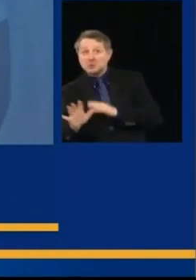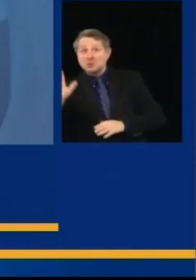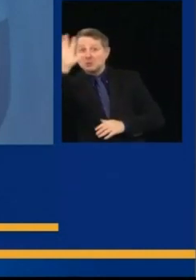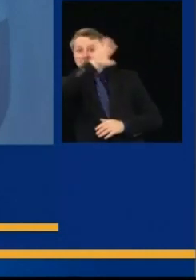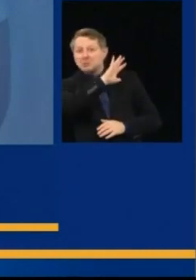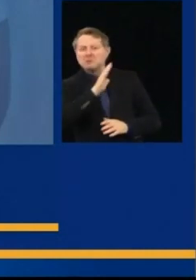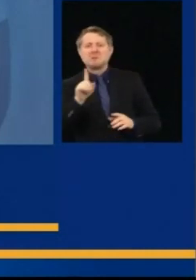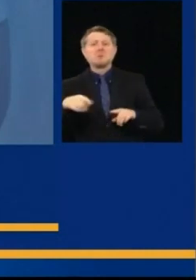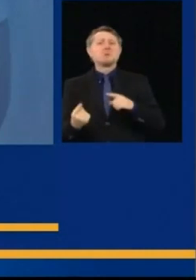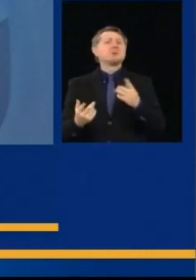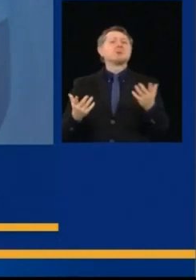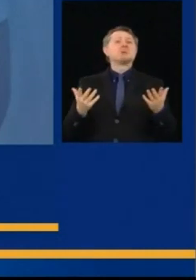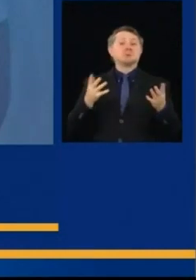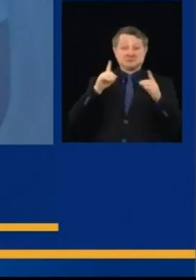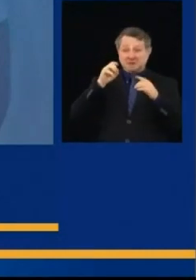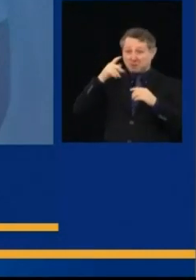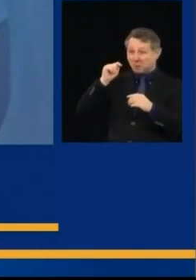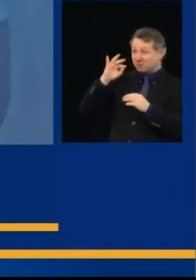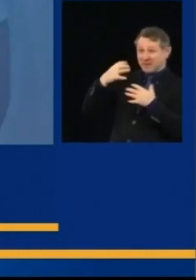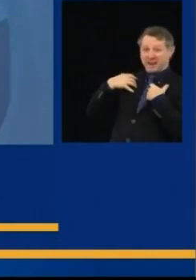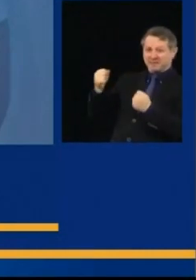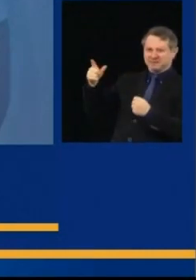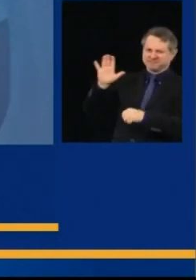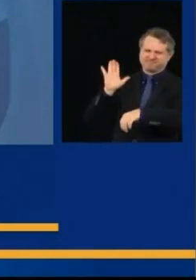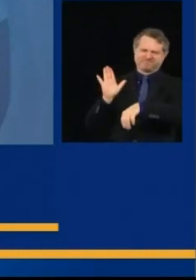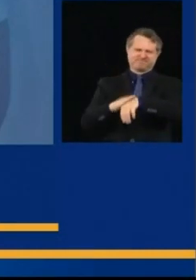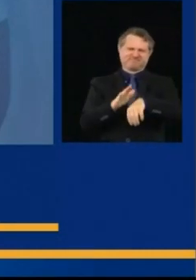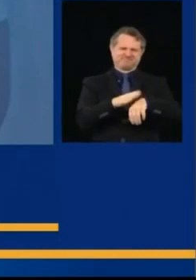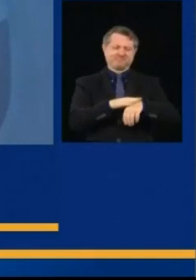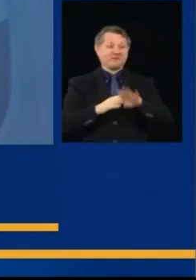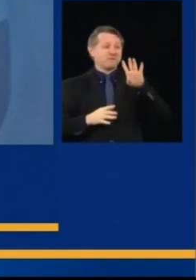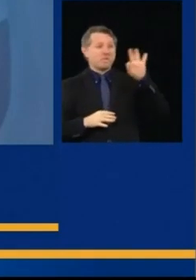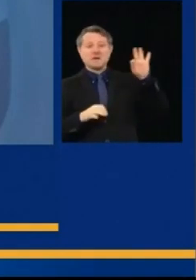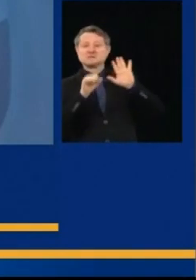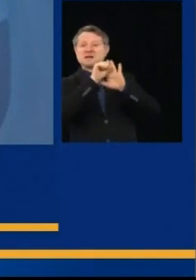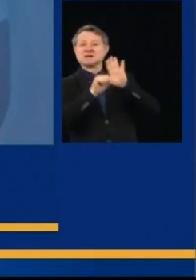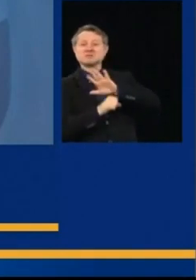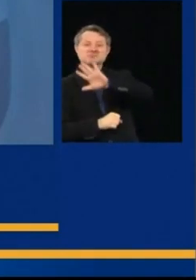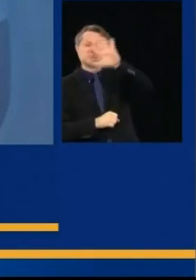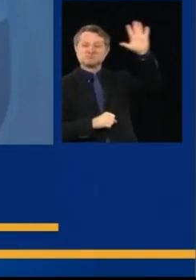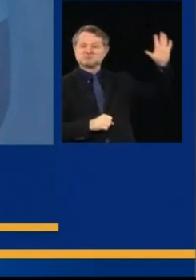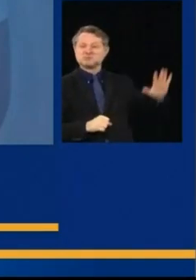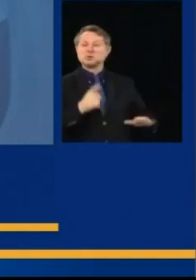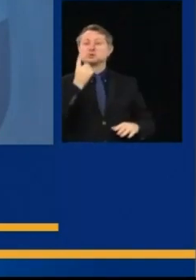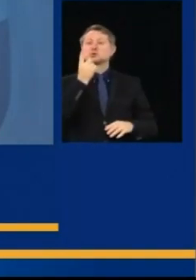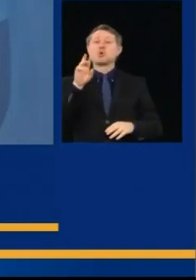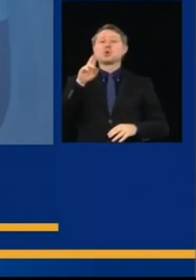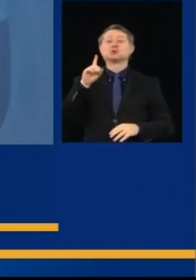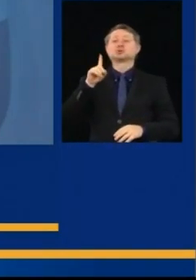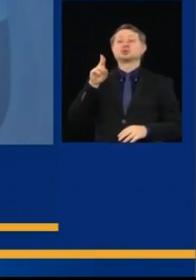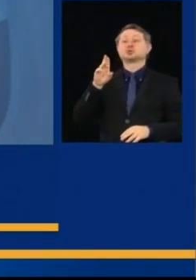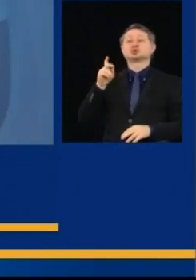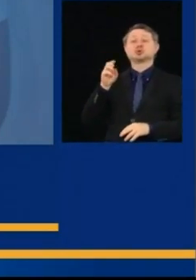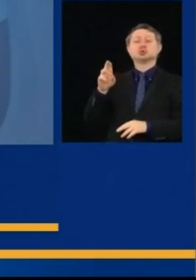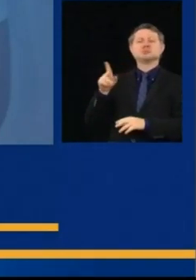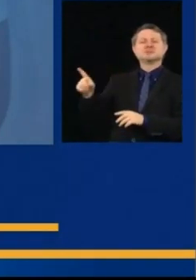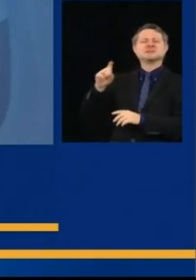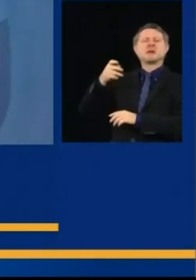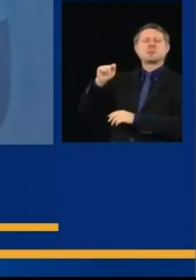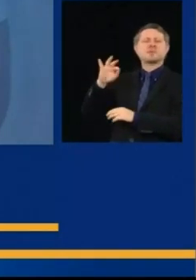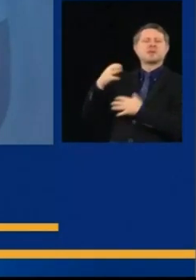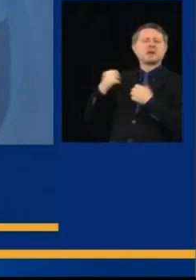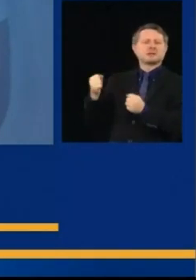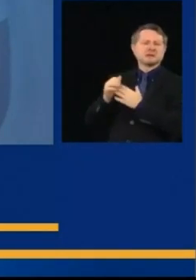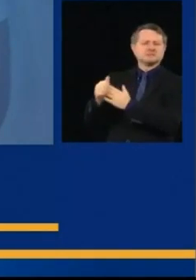Dr. Zucker has been leading this conversation nationwide. 14 other states are now